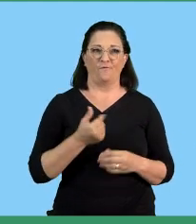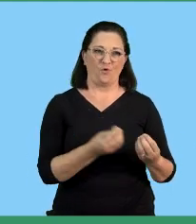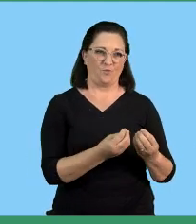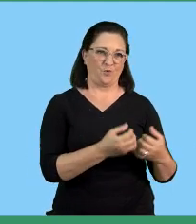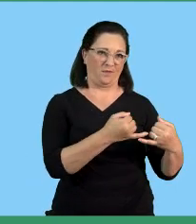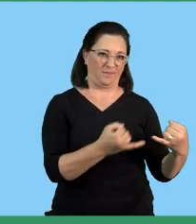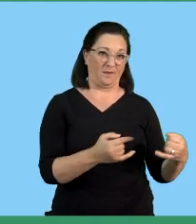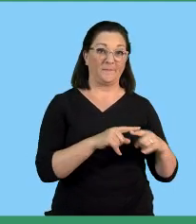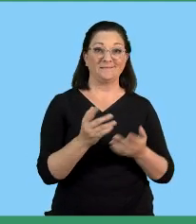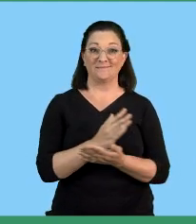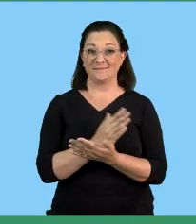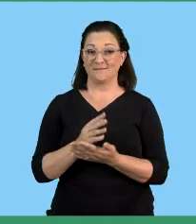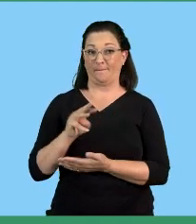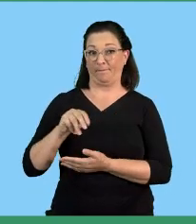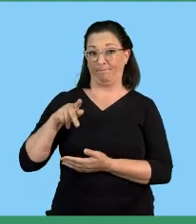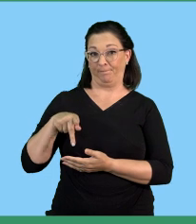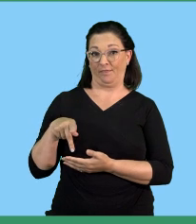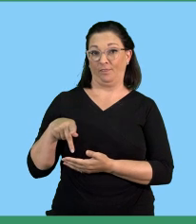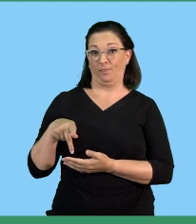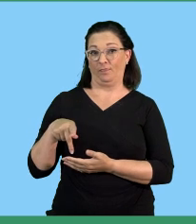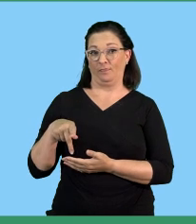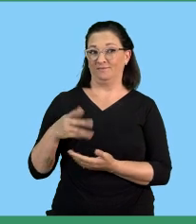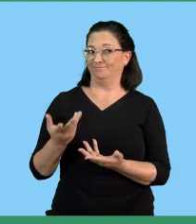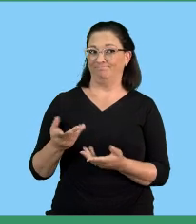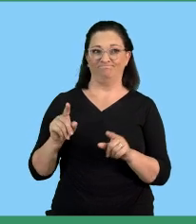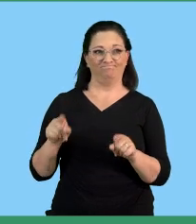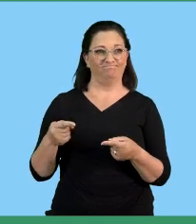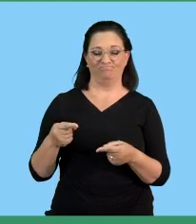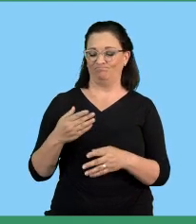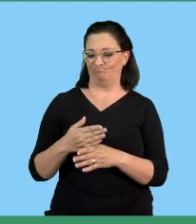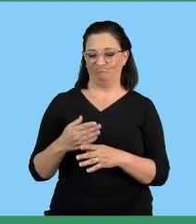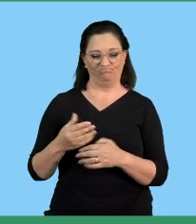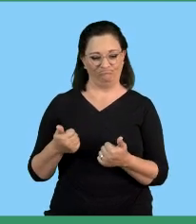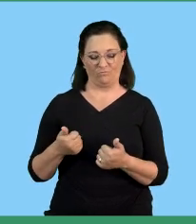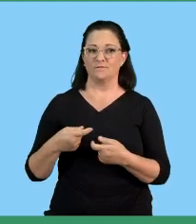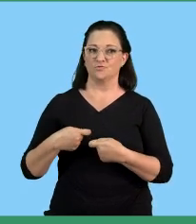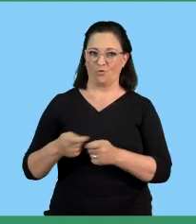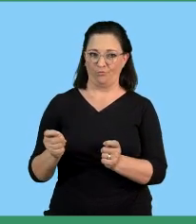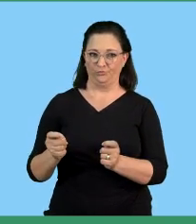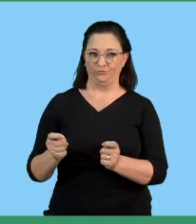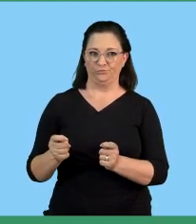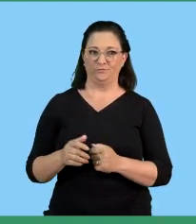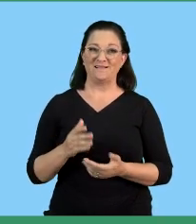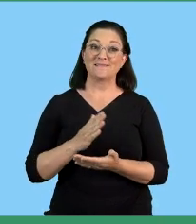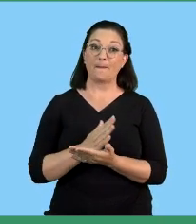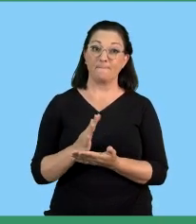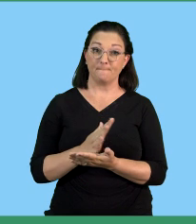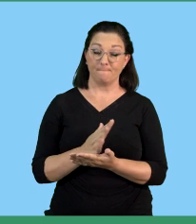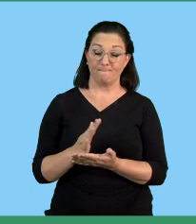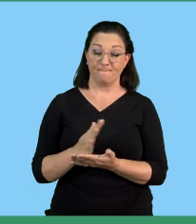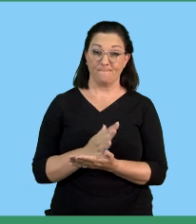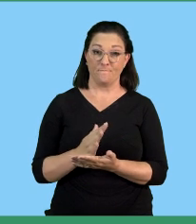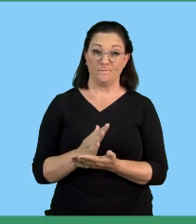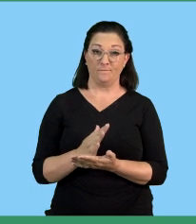said, some of MP's assets that were no longer functional were sold. Right, it says